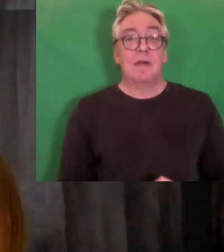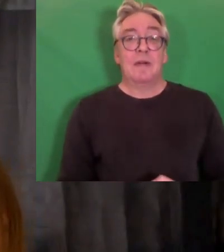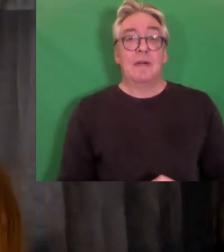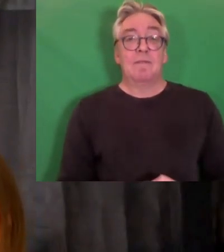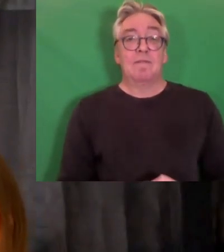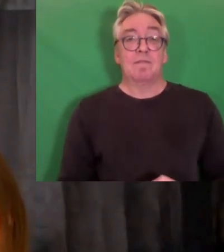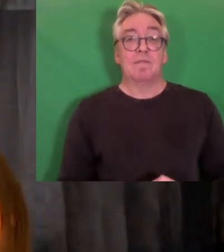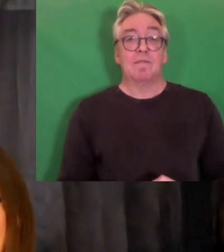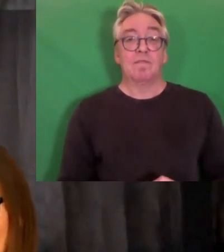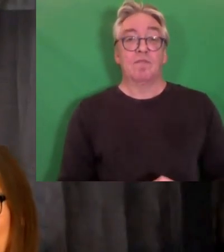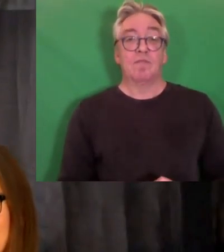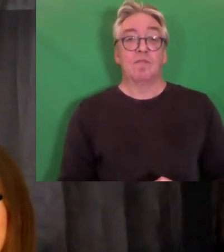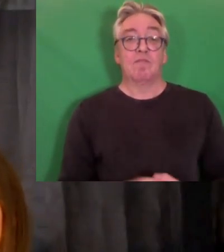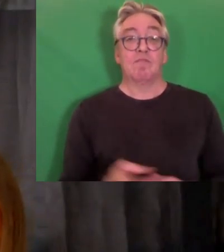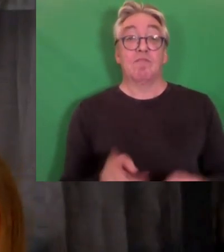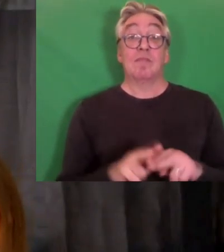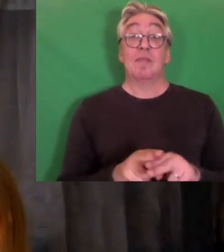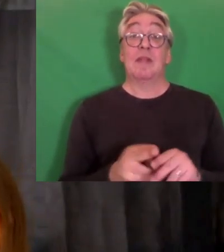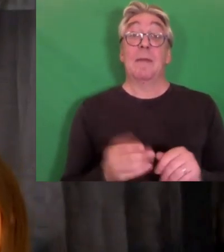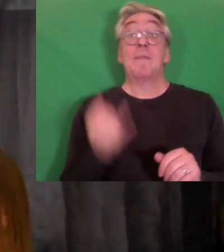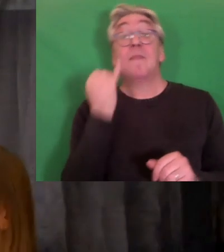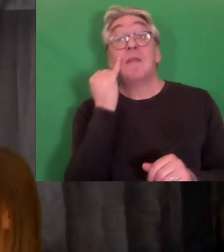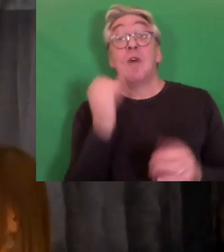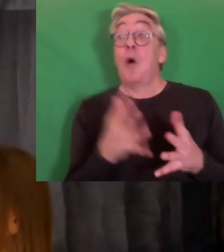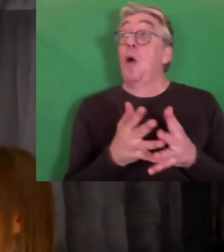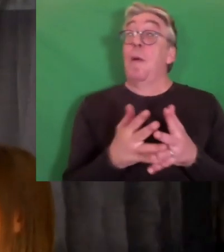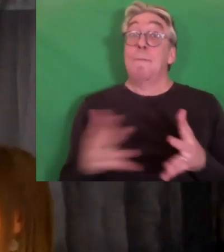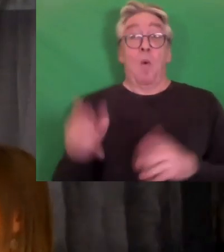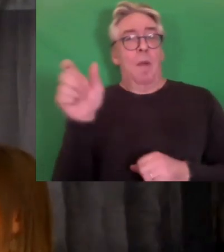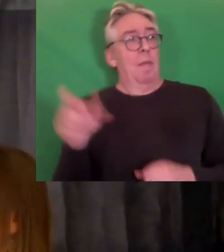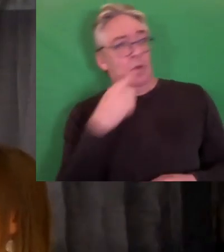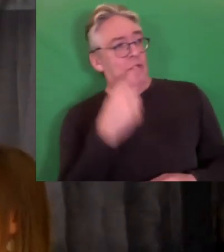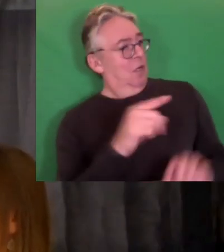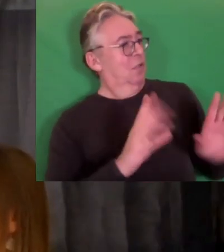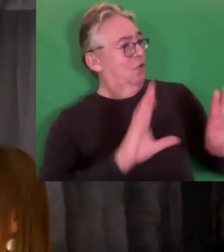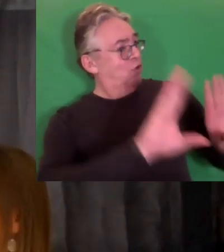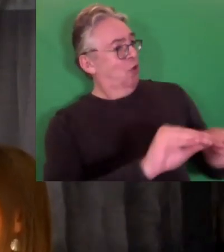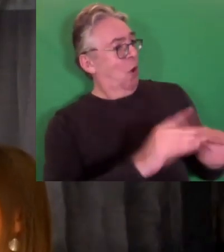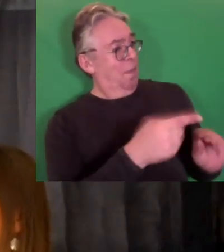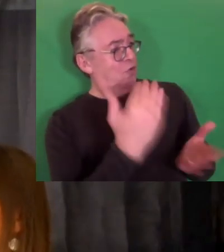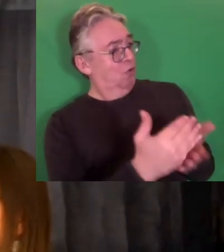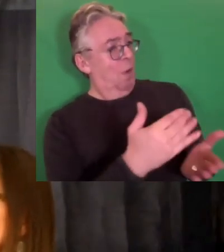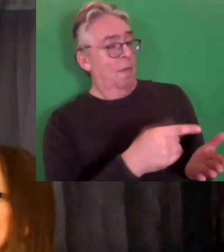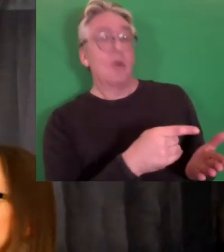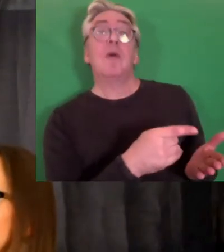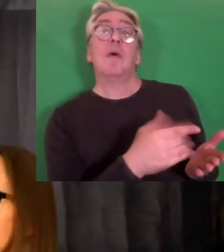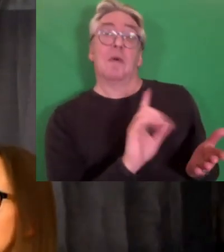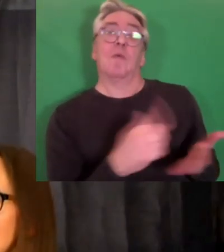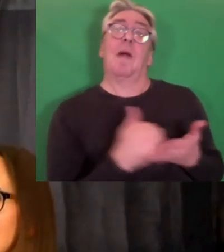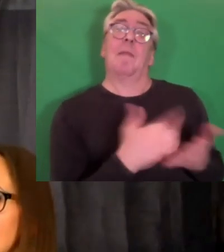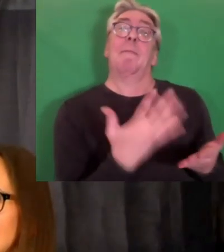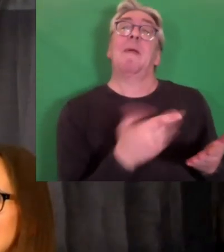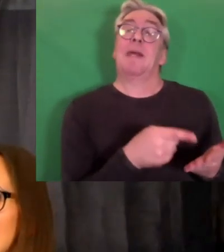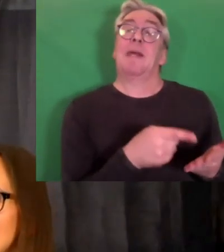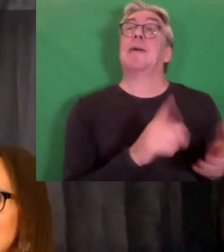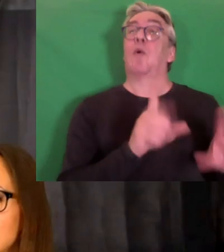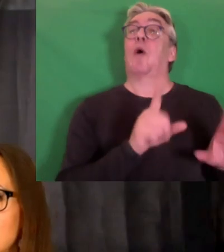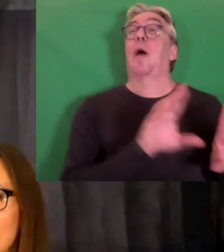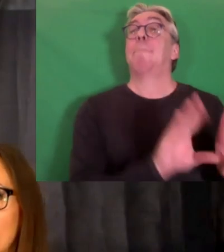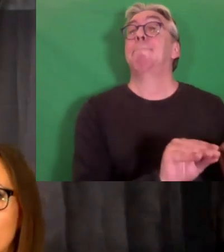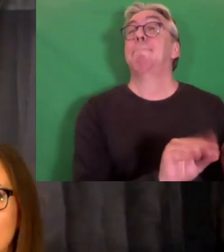hateful gamers would go back, I'd say, or not want to be like that